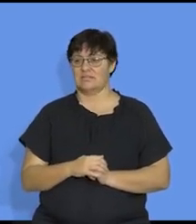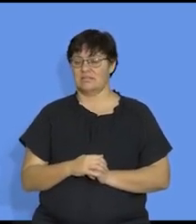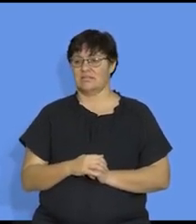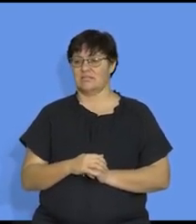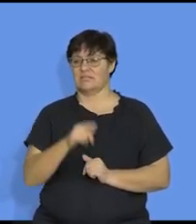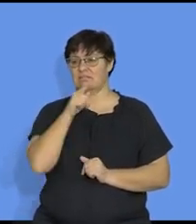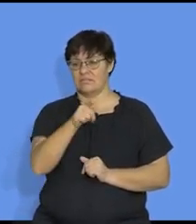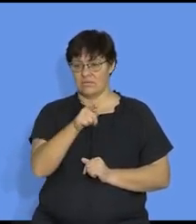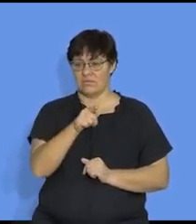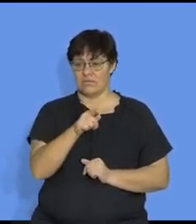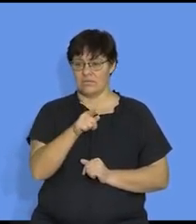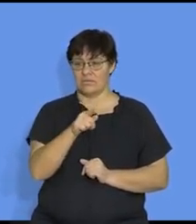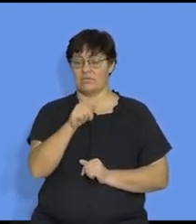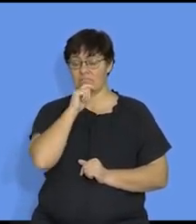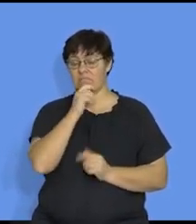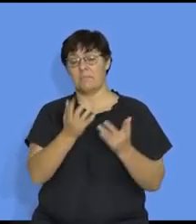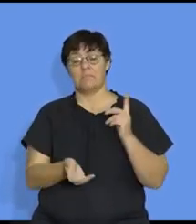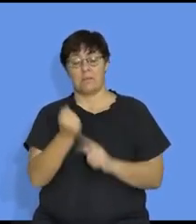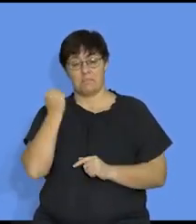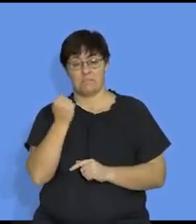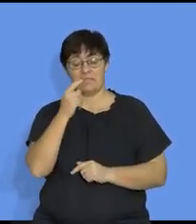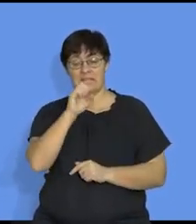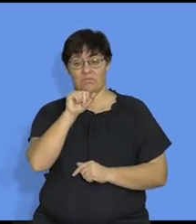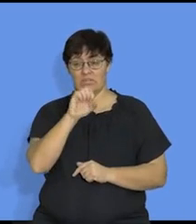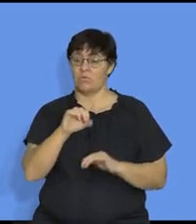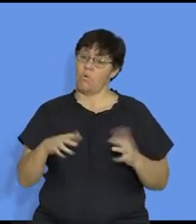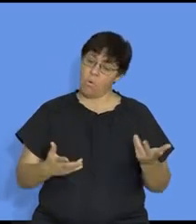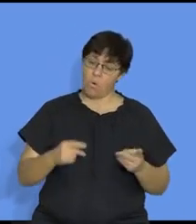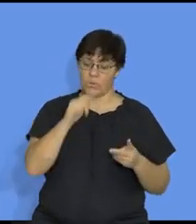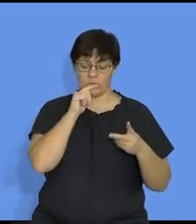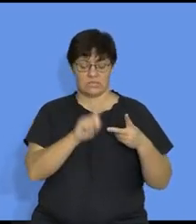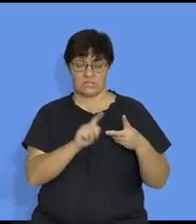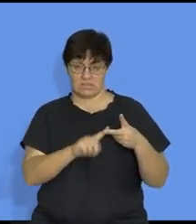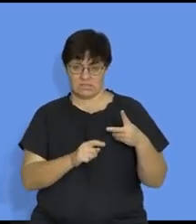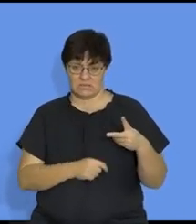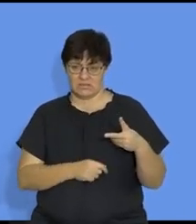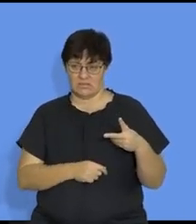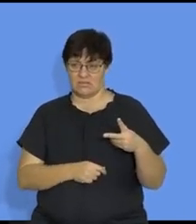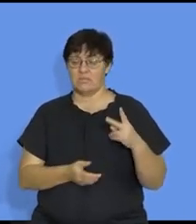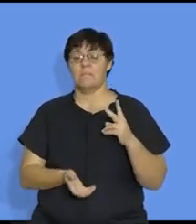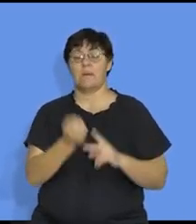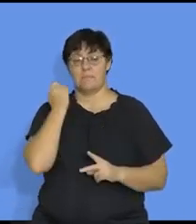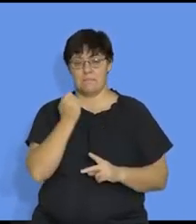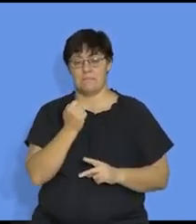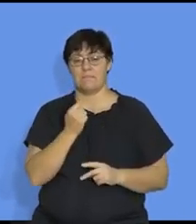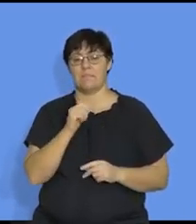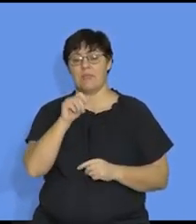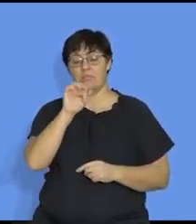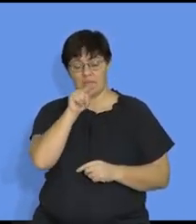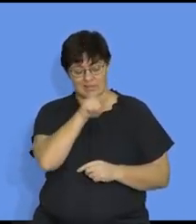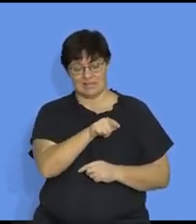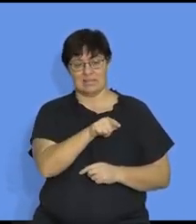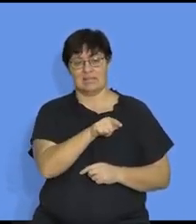use this form to determine the series, or I can use this form to determine the